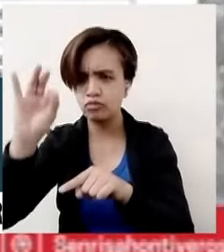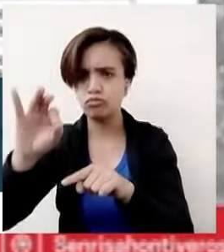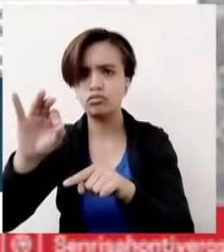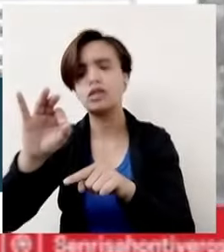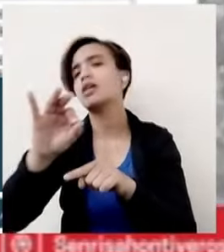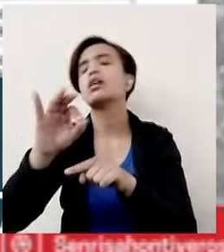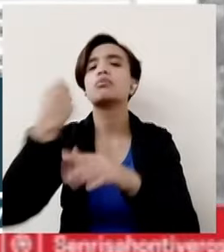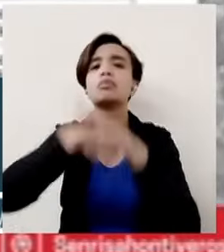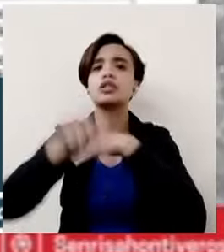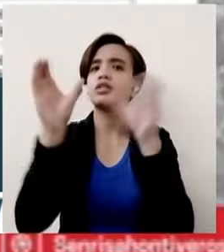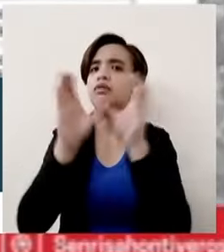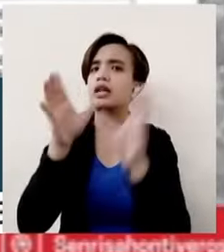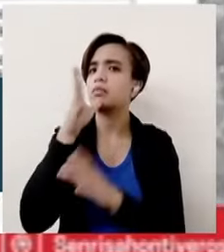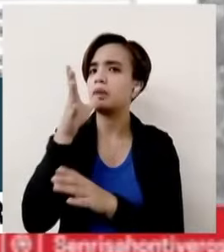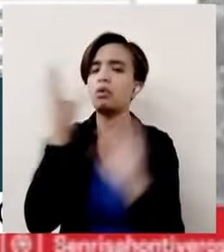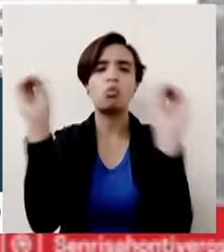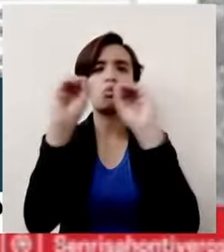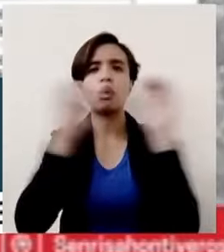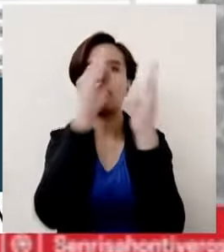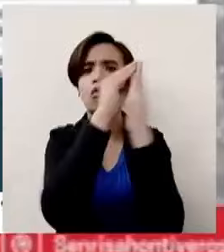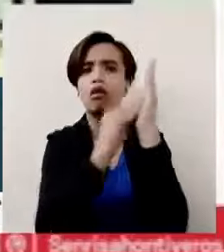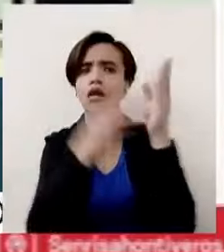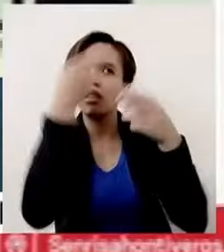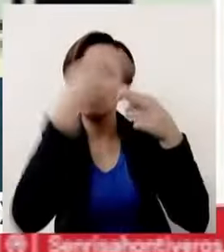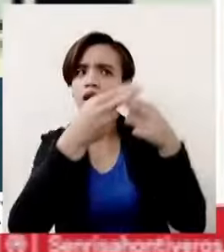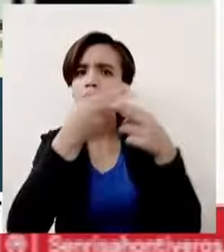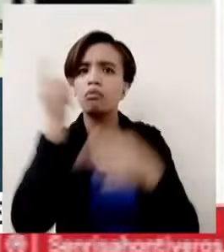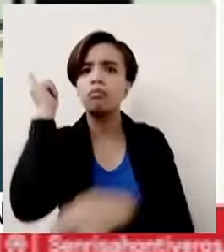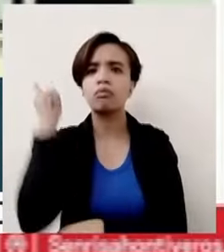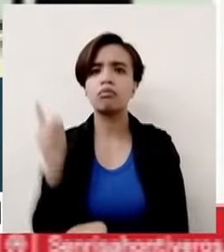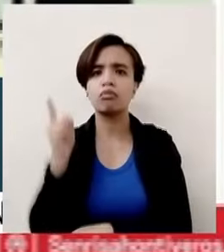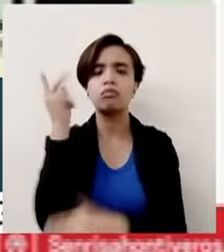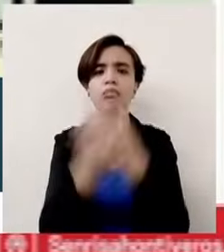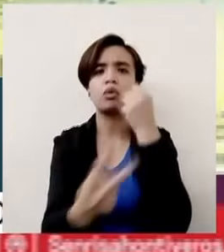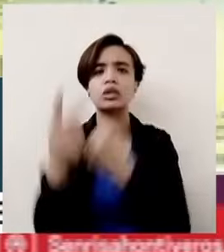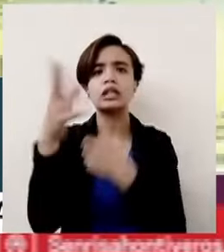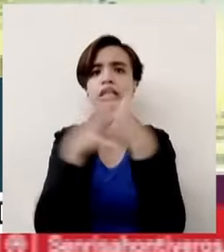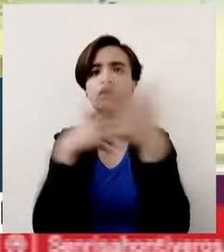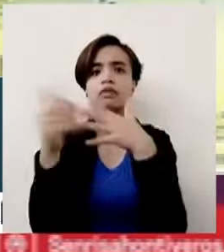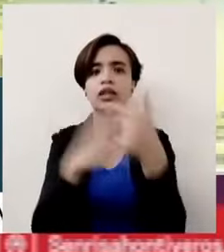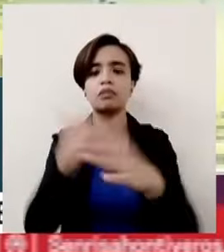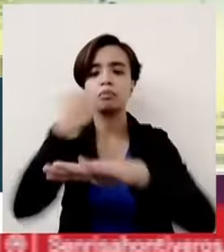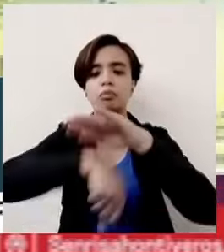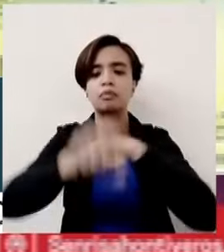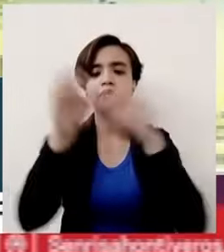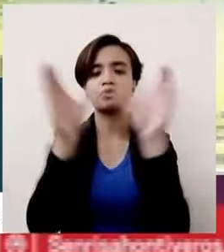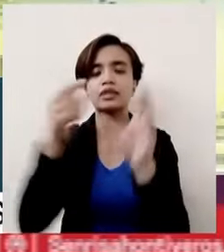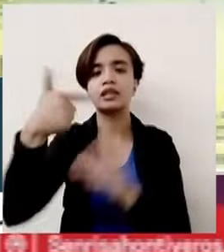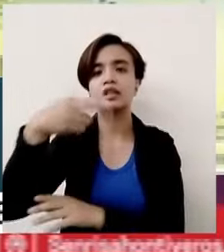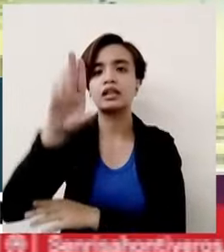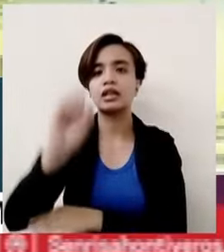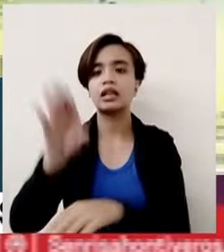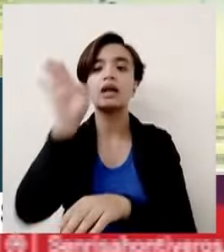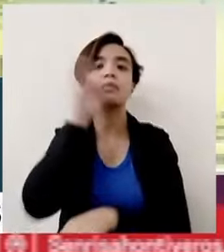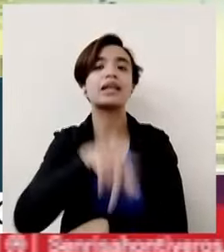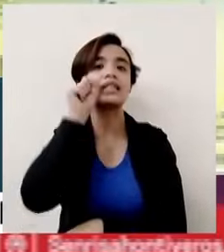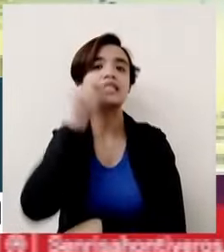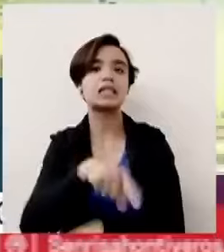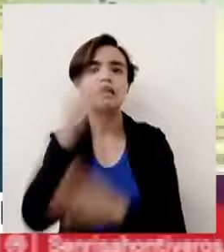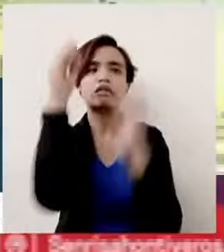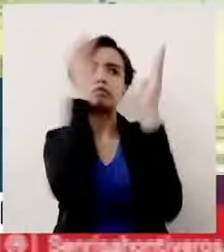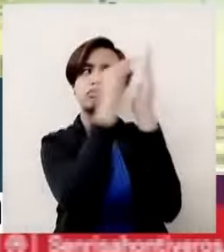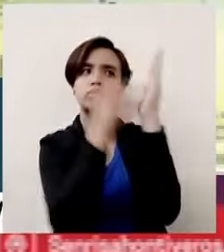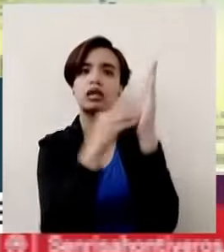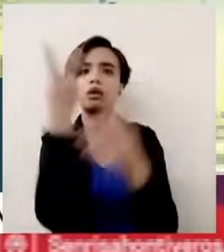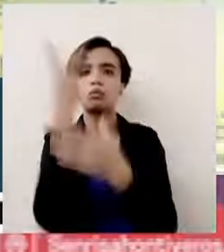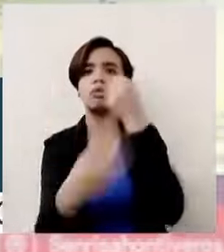was also no record of Angelito and Amelia's marriage, even if the birth certificate of Go and her siblings indicated that the two got